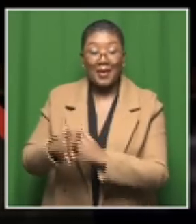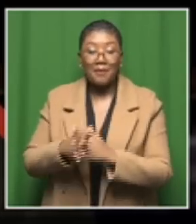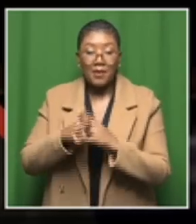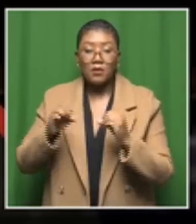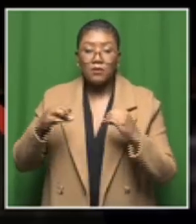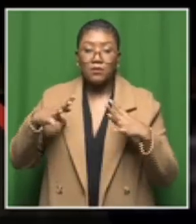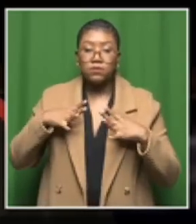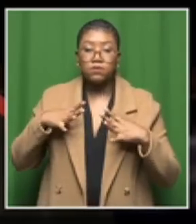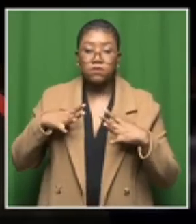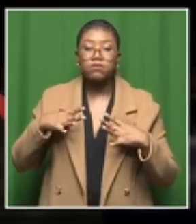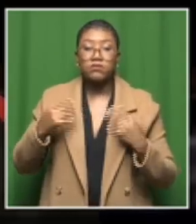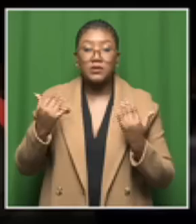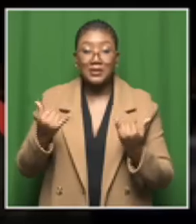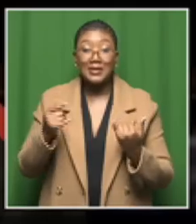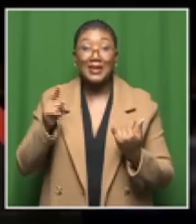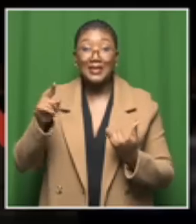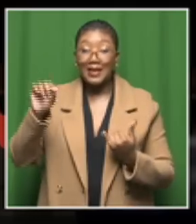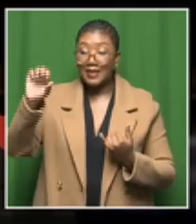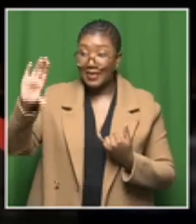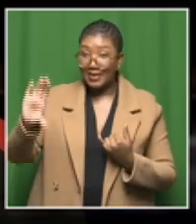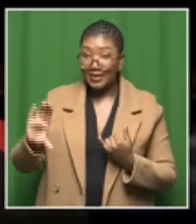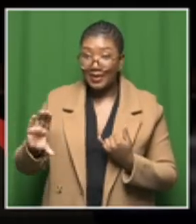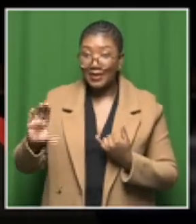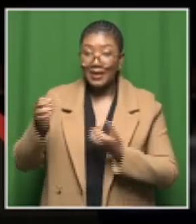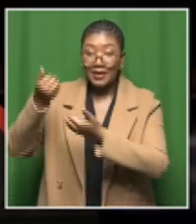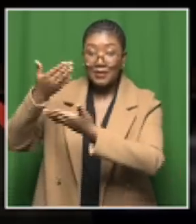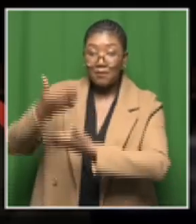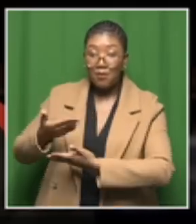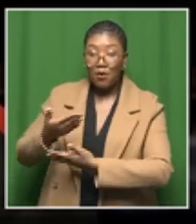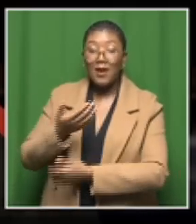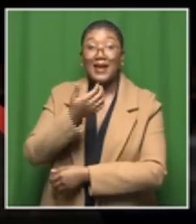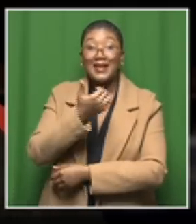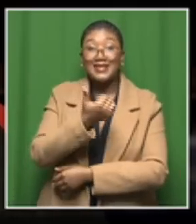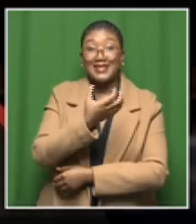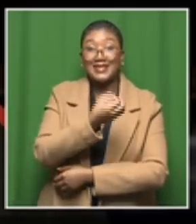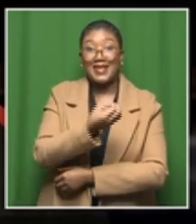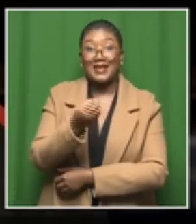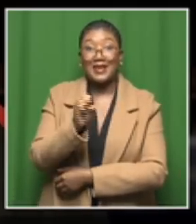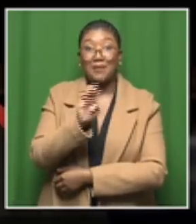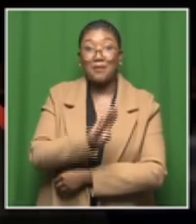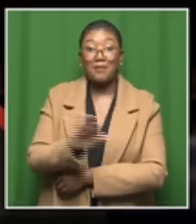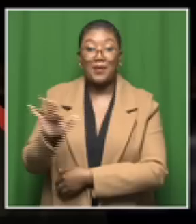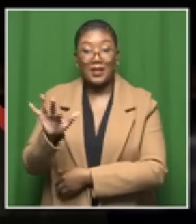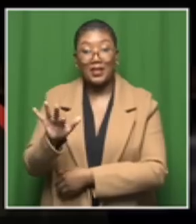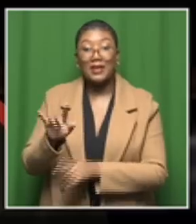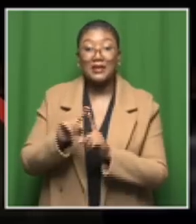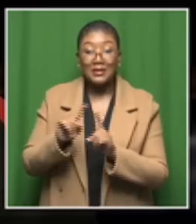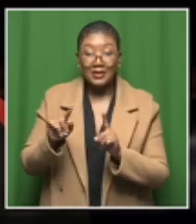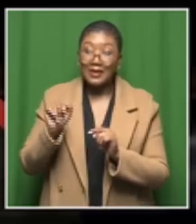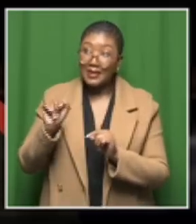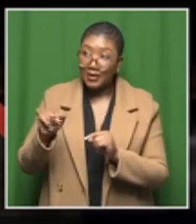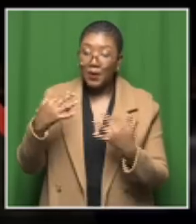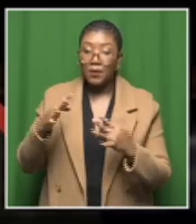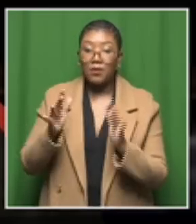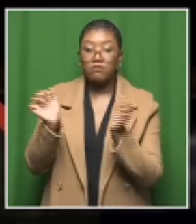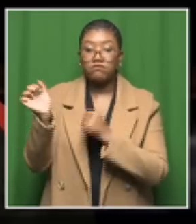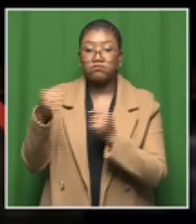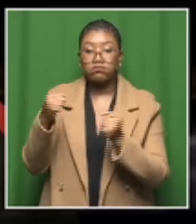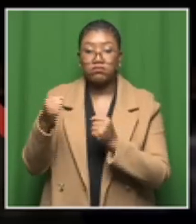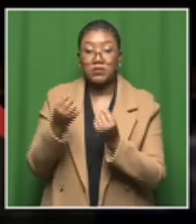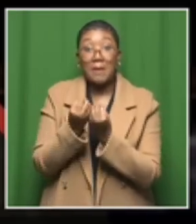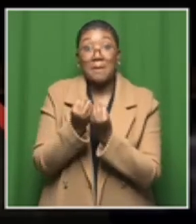here is about 600. And South African companies who export to the US collectively employ 500,000 South African workers. So we can't